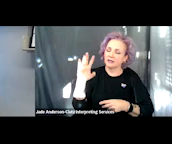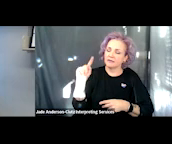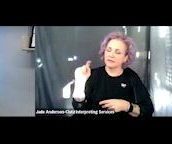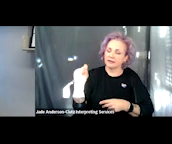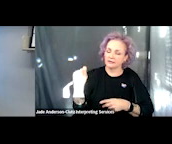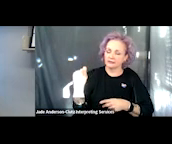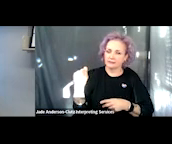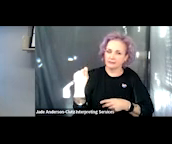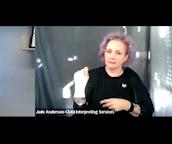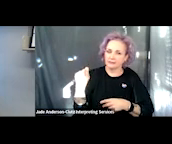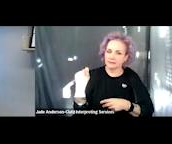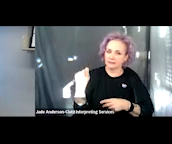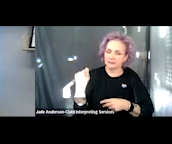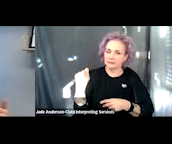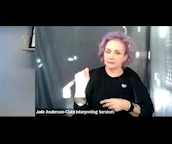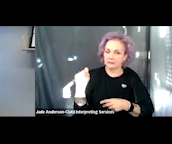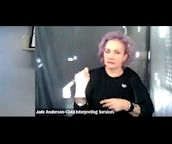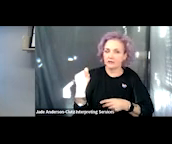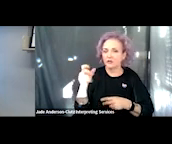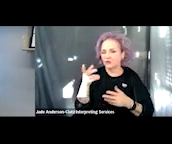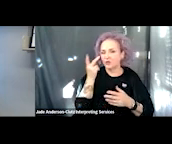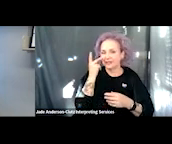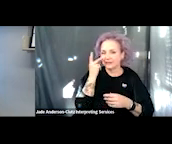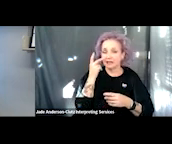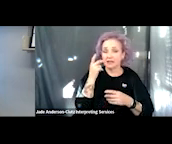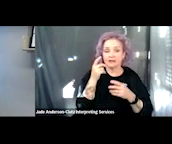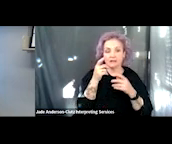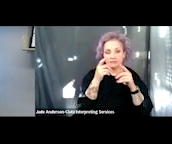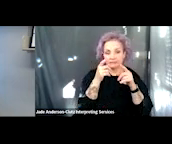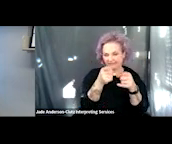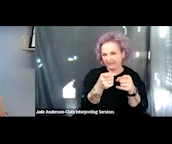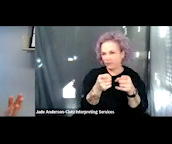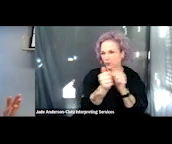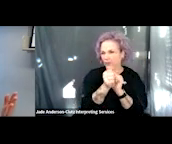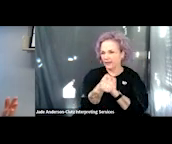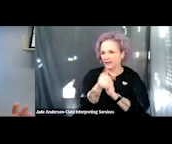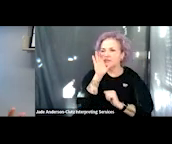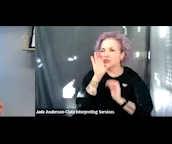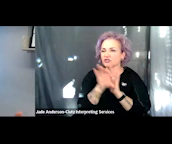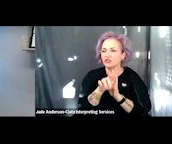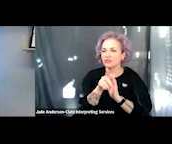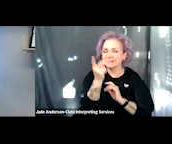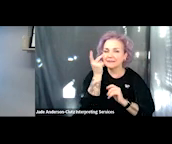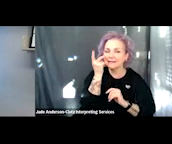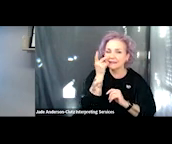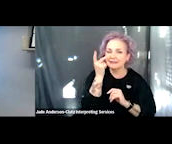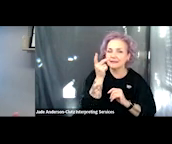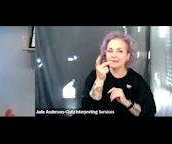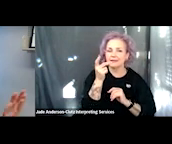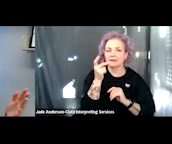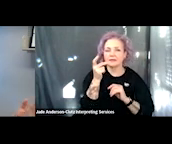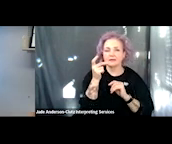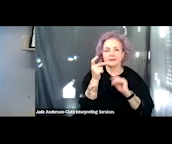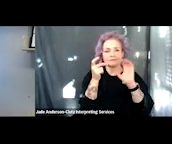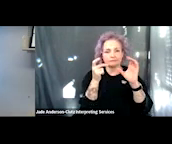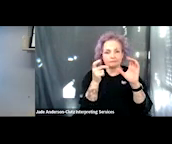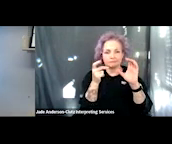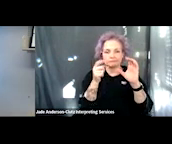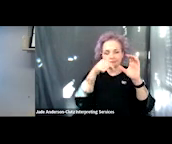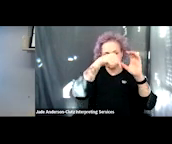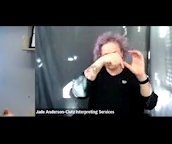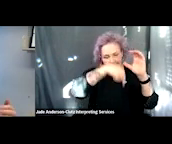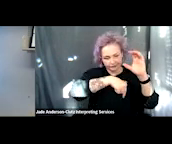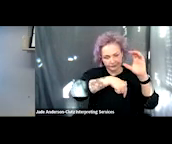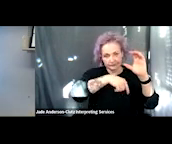certain parasite will bring about outcome Y, and so on and so forth. So this is what you can think of about the example of the Zika